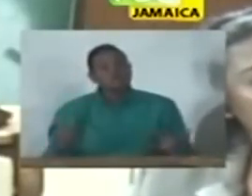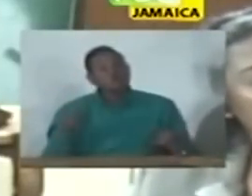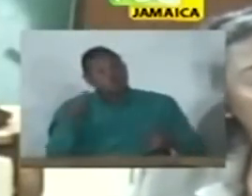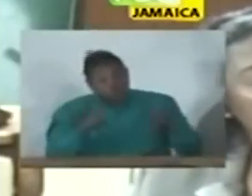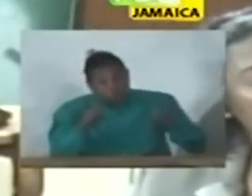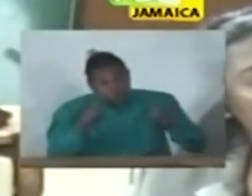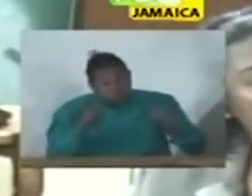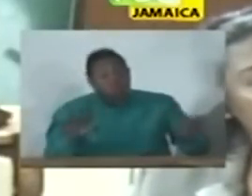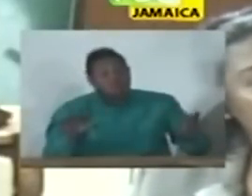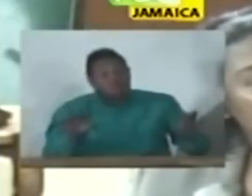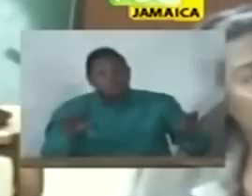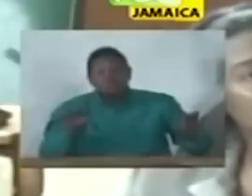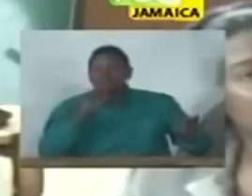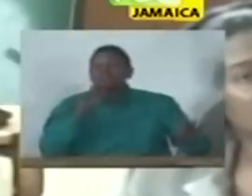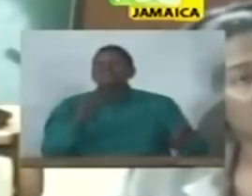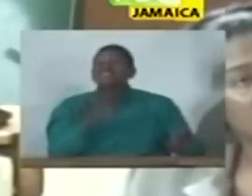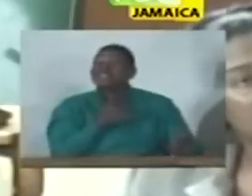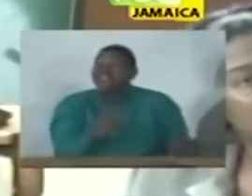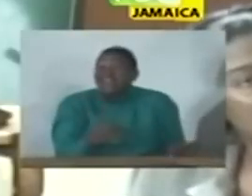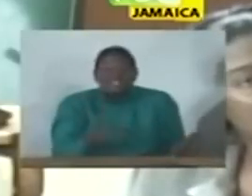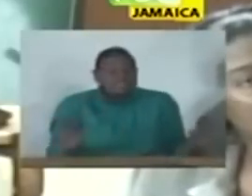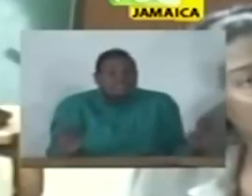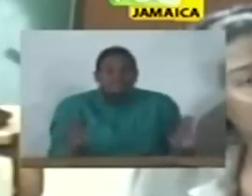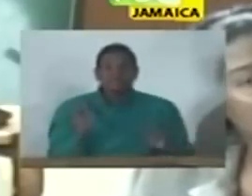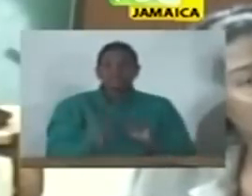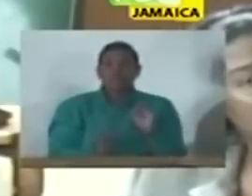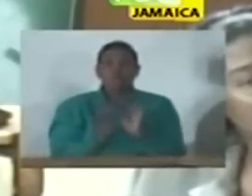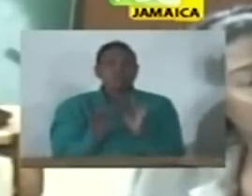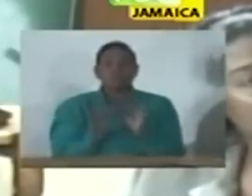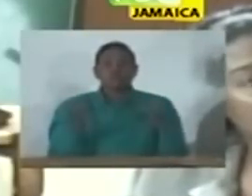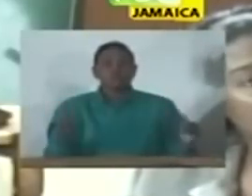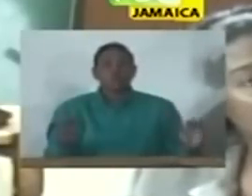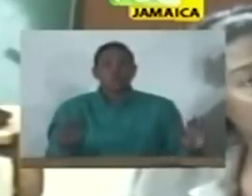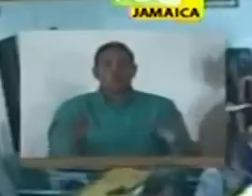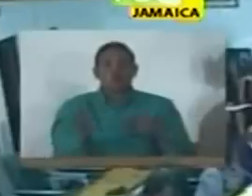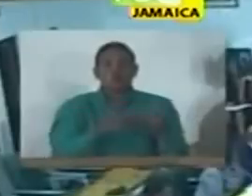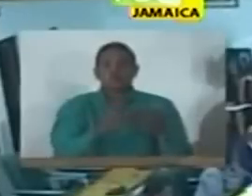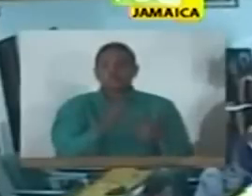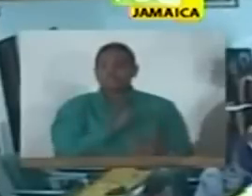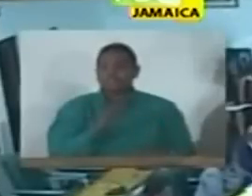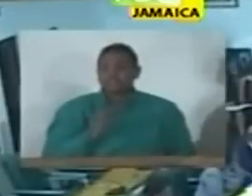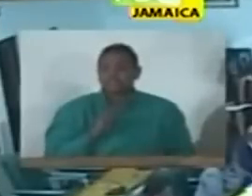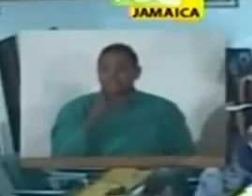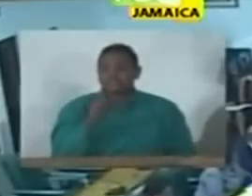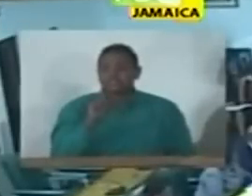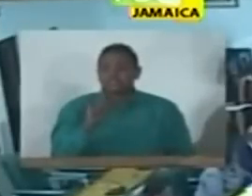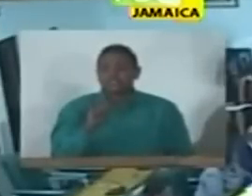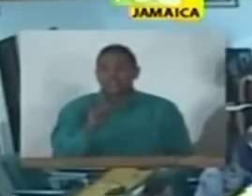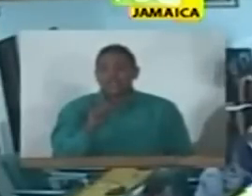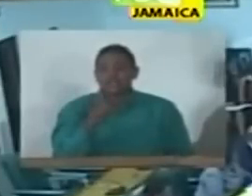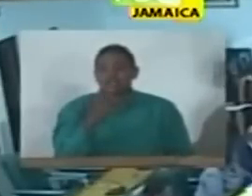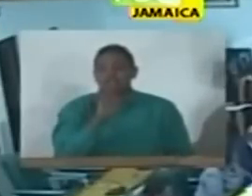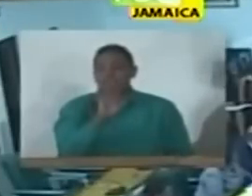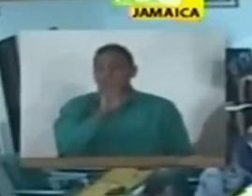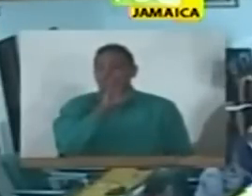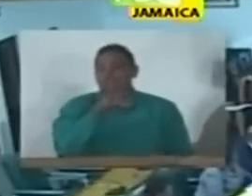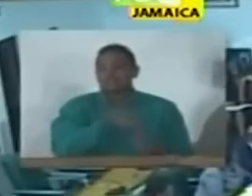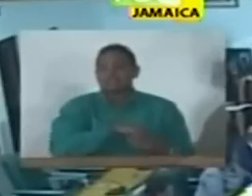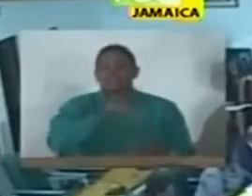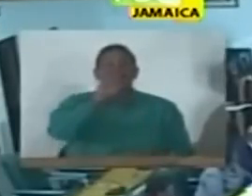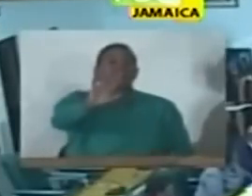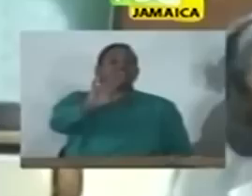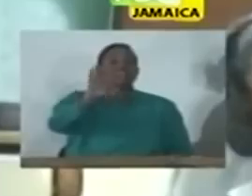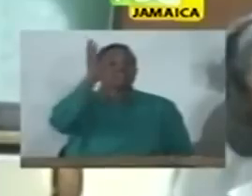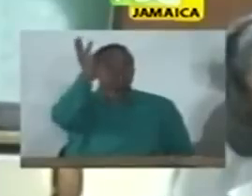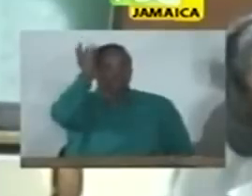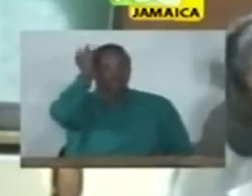matter. The matter is sensitive, and whether Senator Knight may have assessed that in his